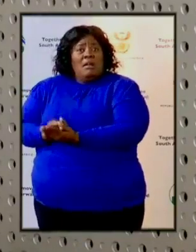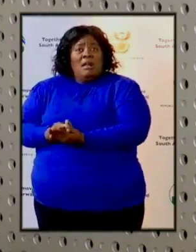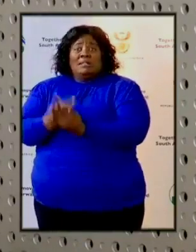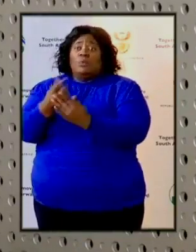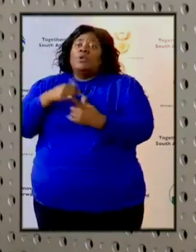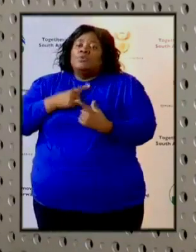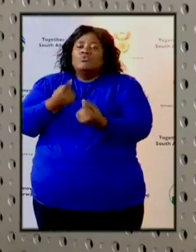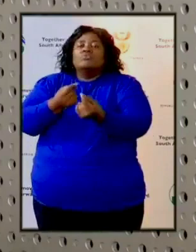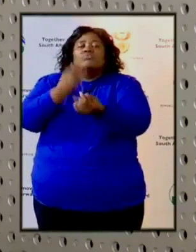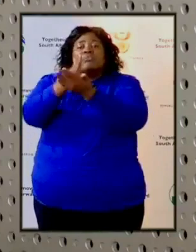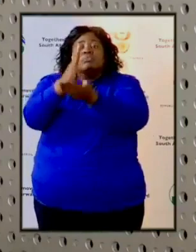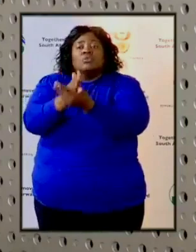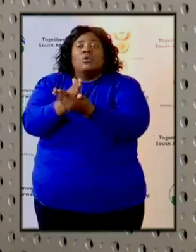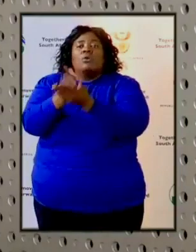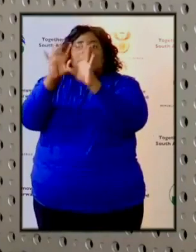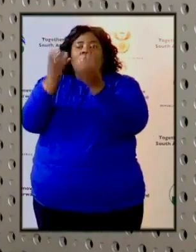can